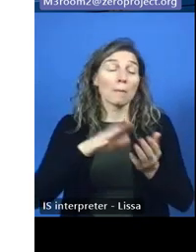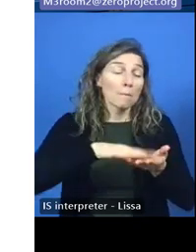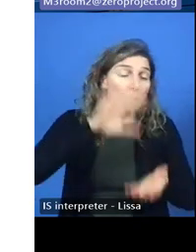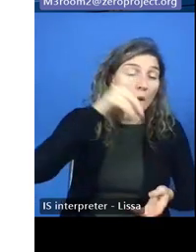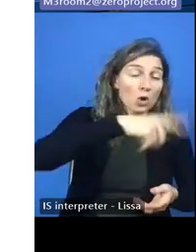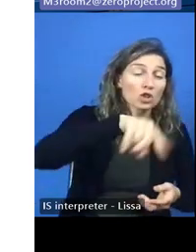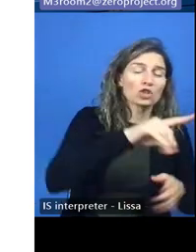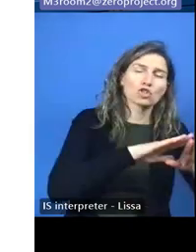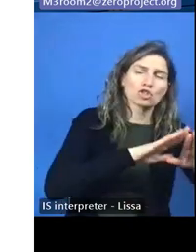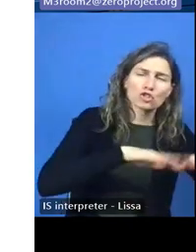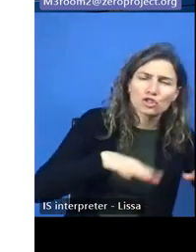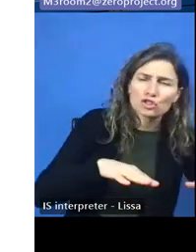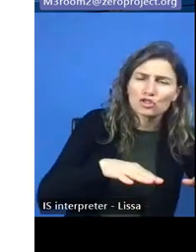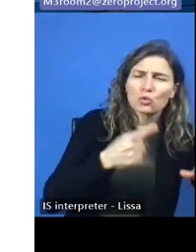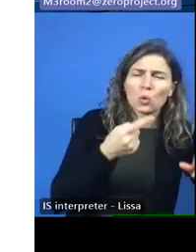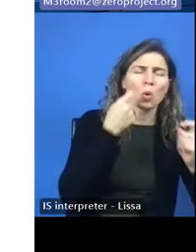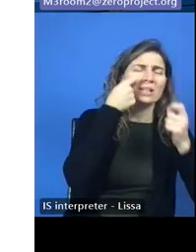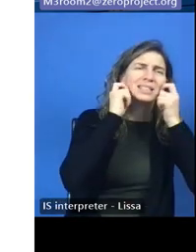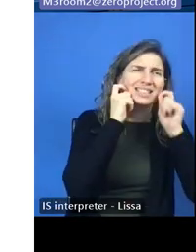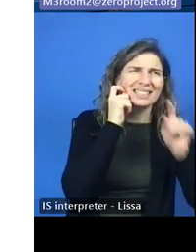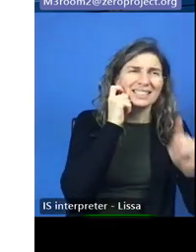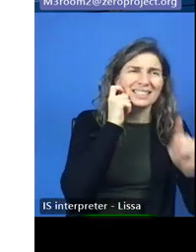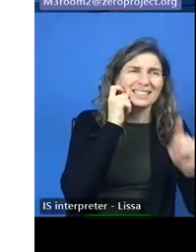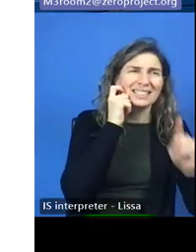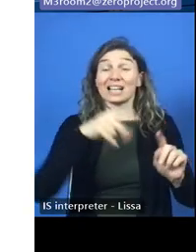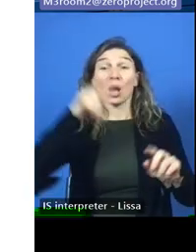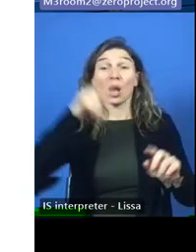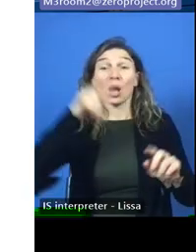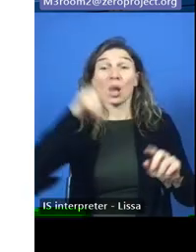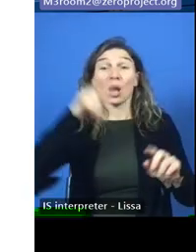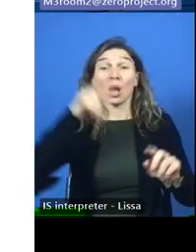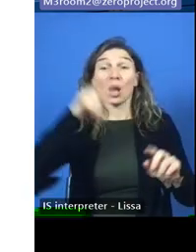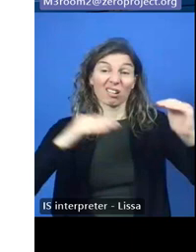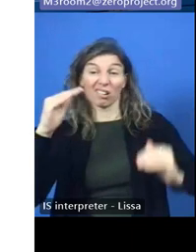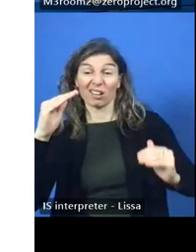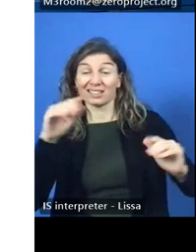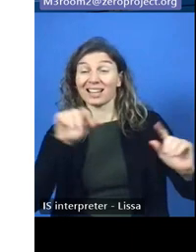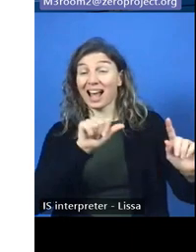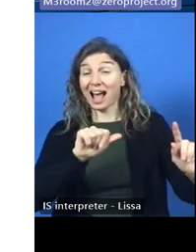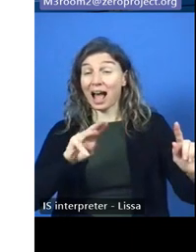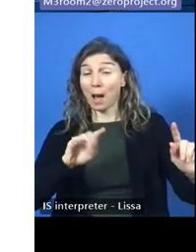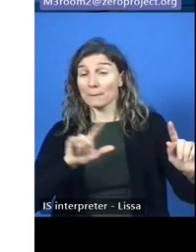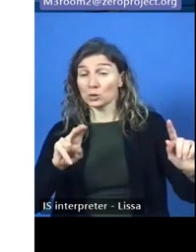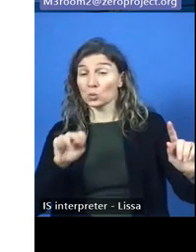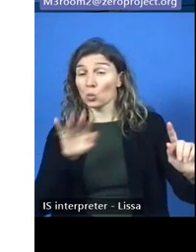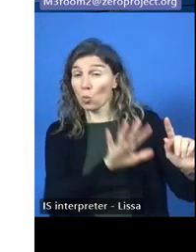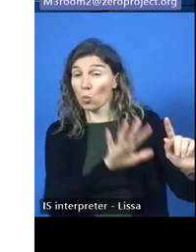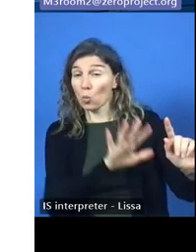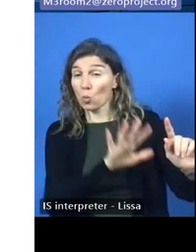inequality and discrimination in Peru and in the Amazonian zones. And